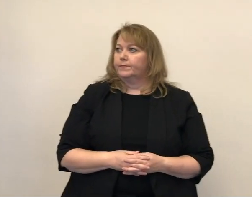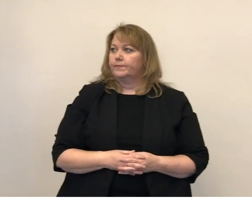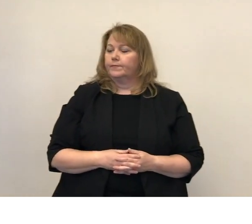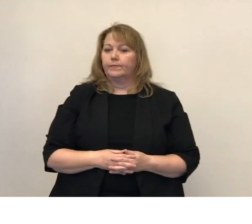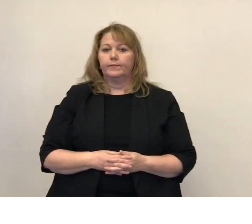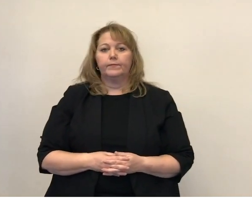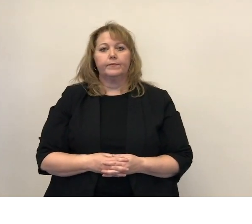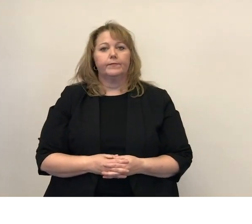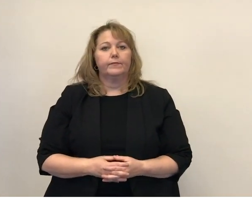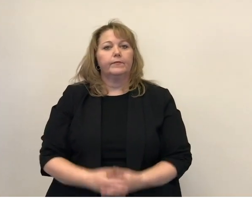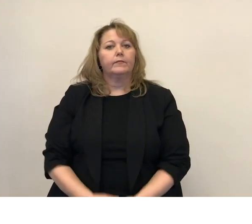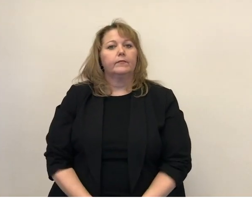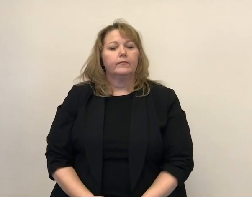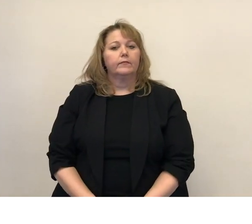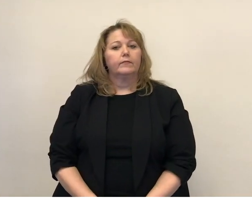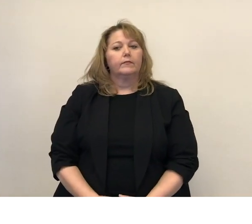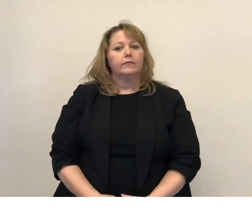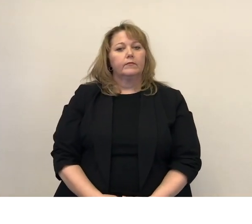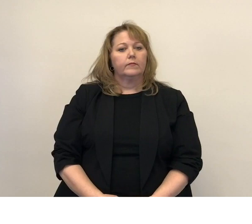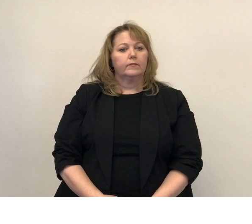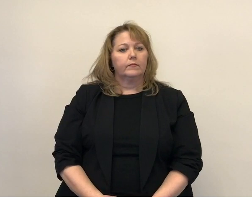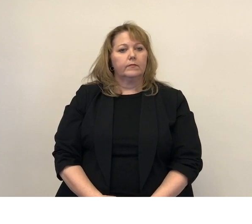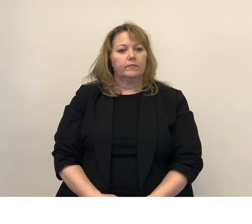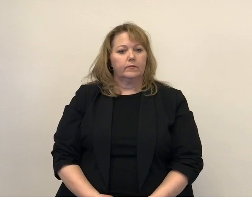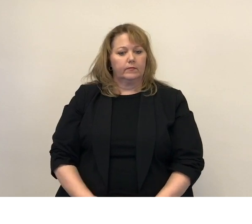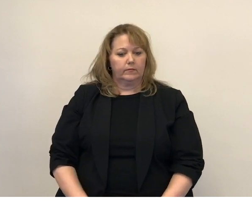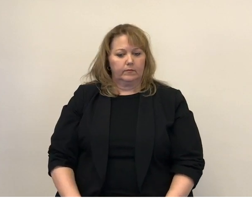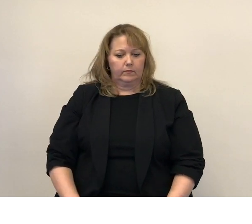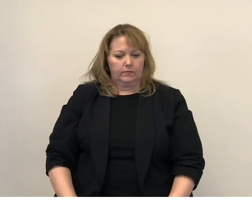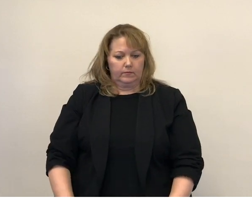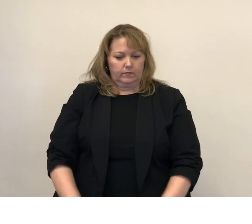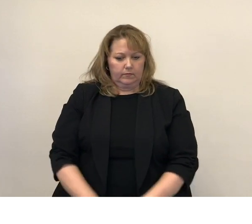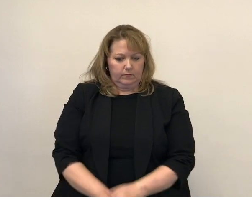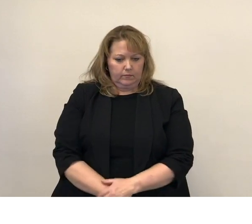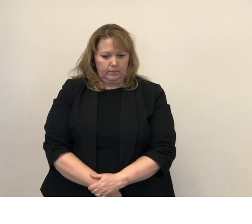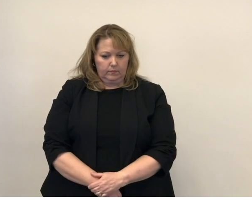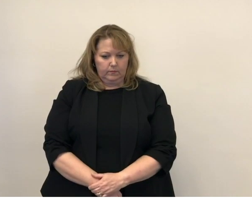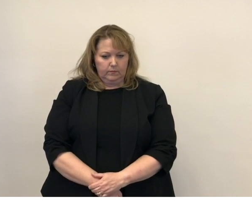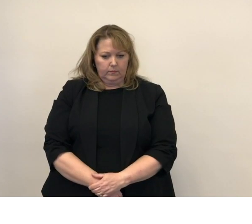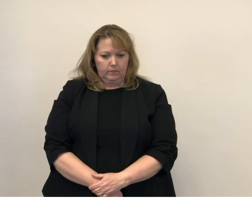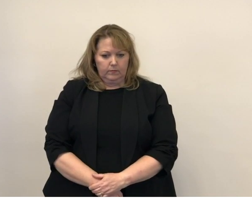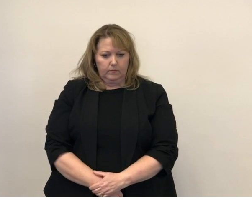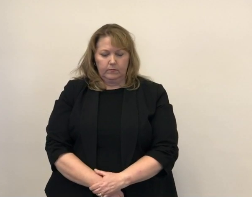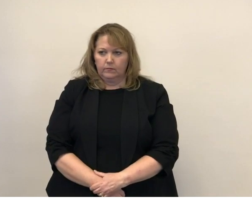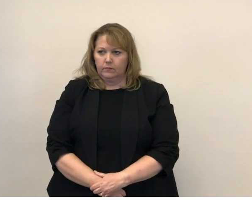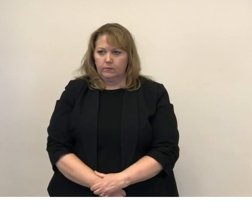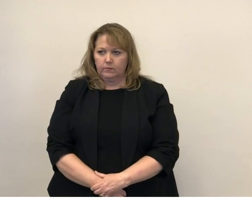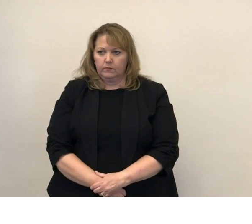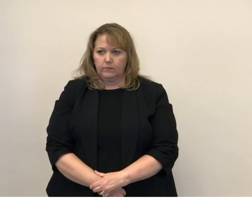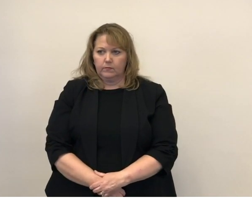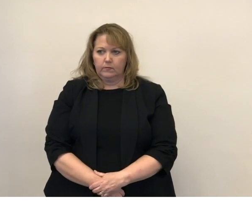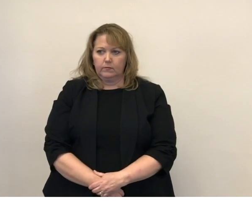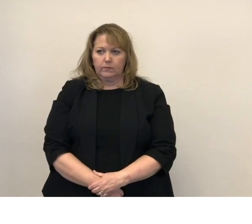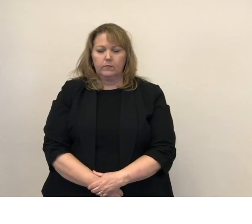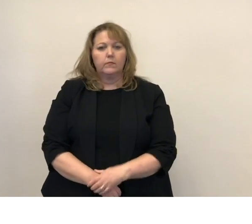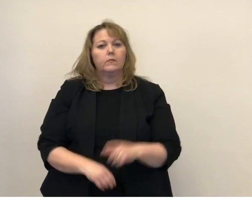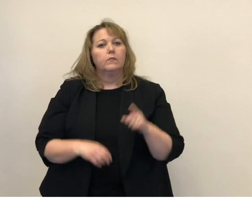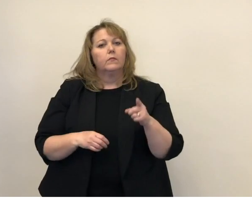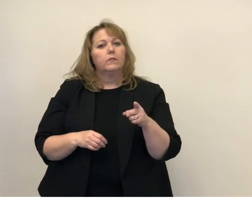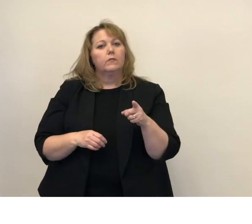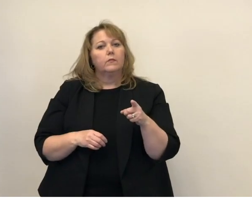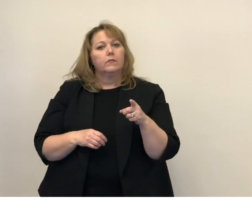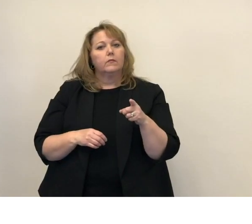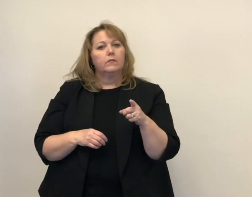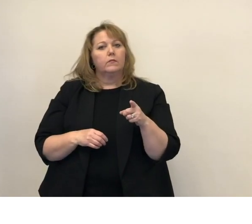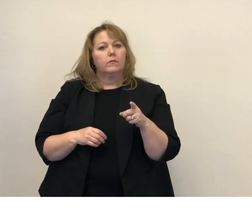Thanks. Going back to what possible directives might still be in play here, are you satisfied at